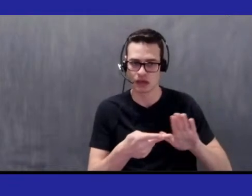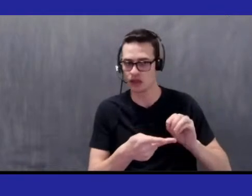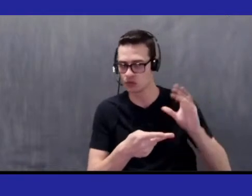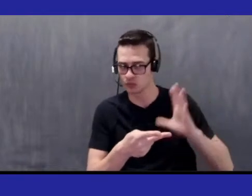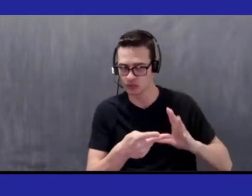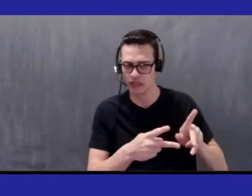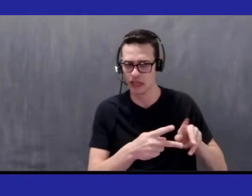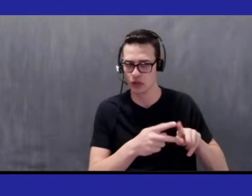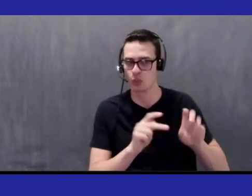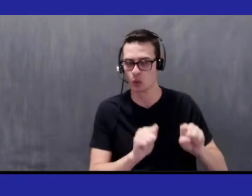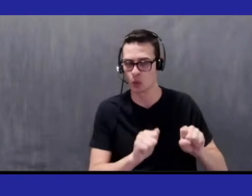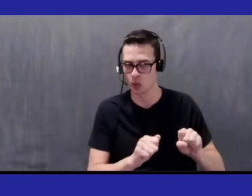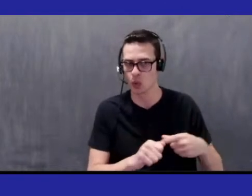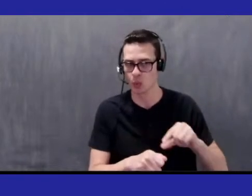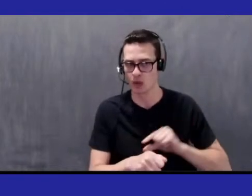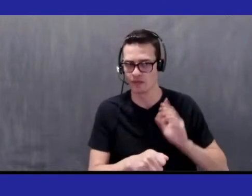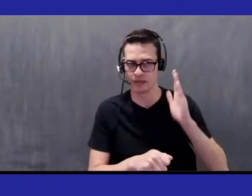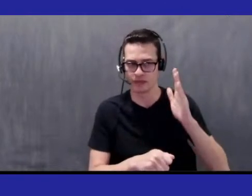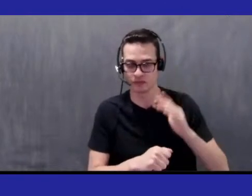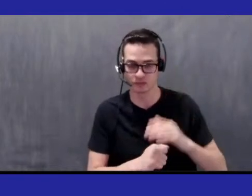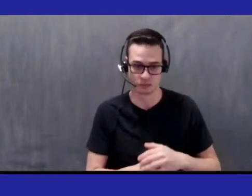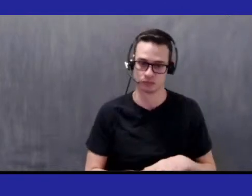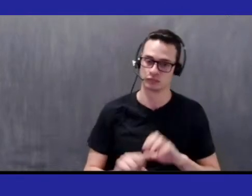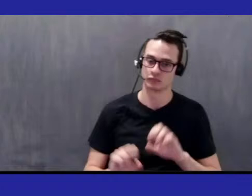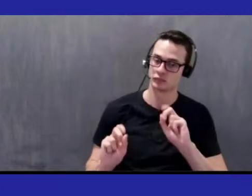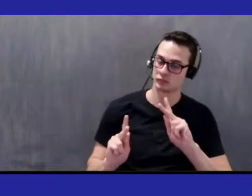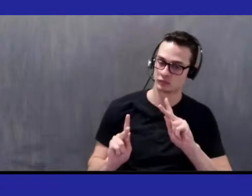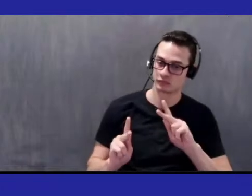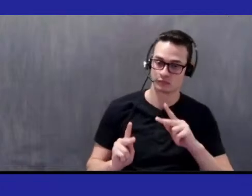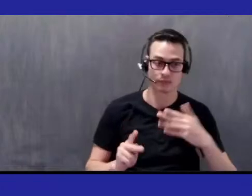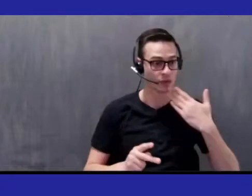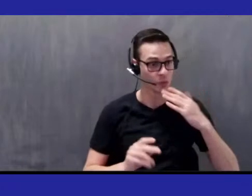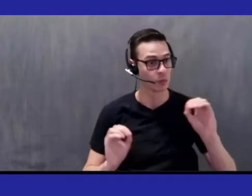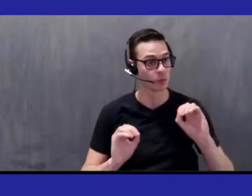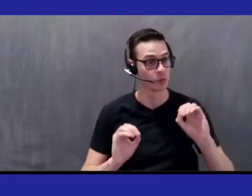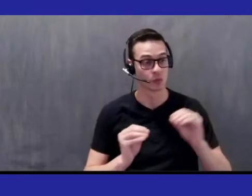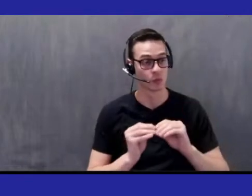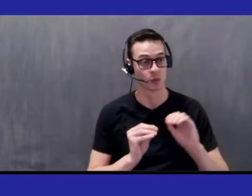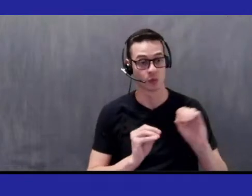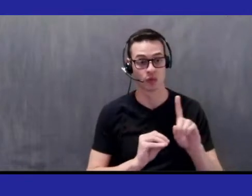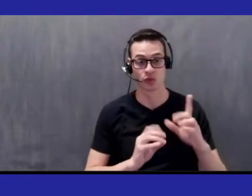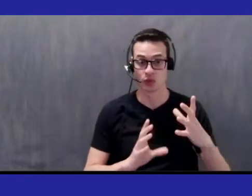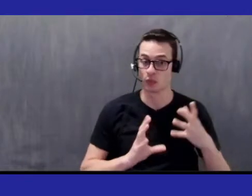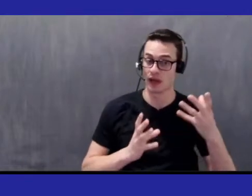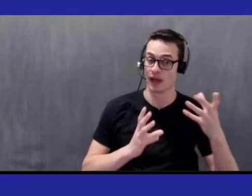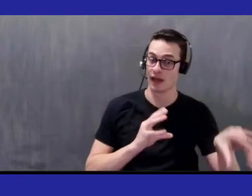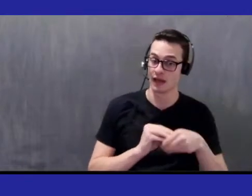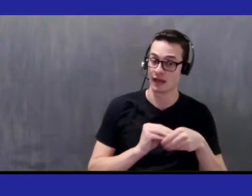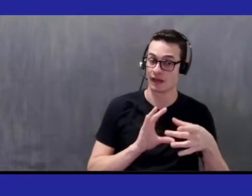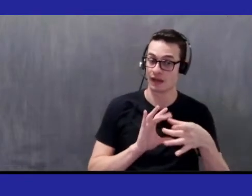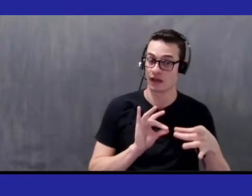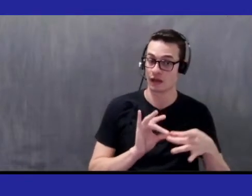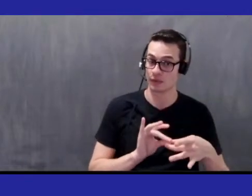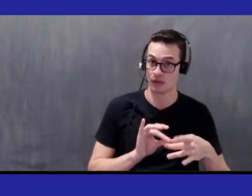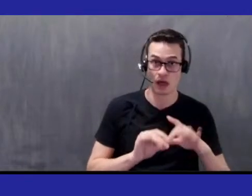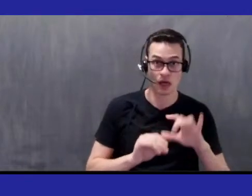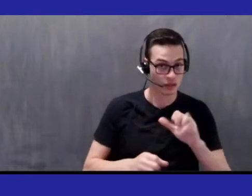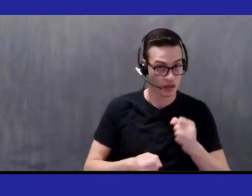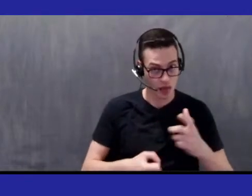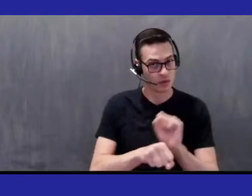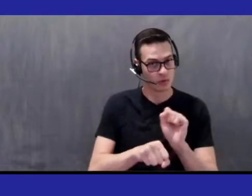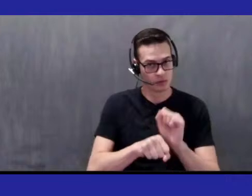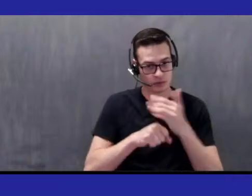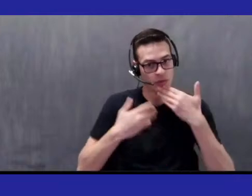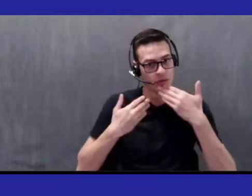you. I Dr. have no Allen, any questions. Thank you. I just want to remark on that's a tremendous body of work, so thank you very much. Thank